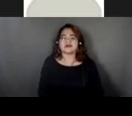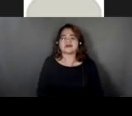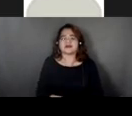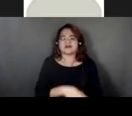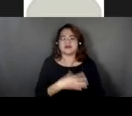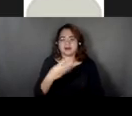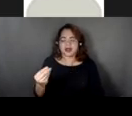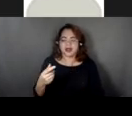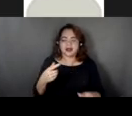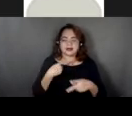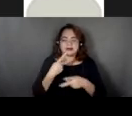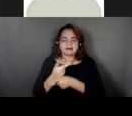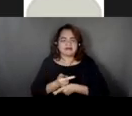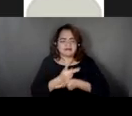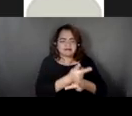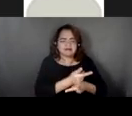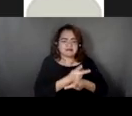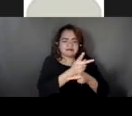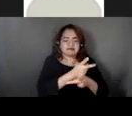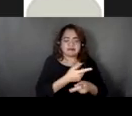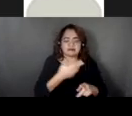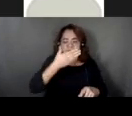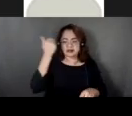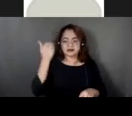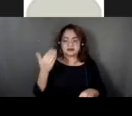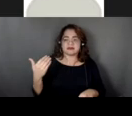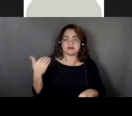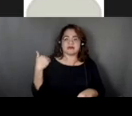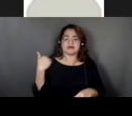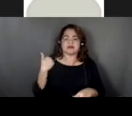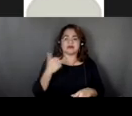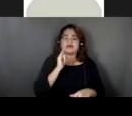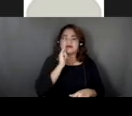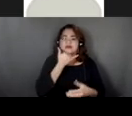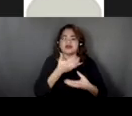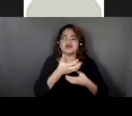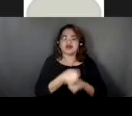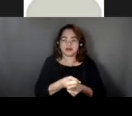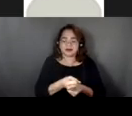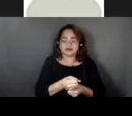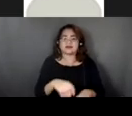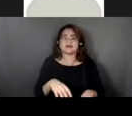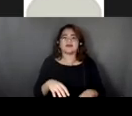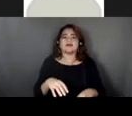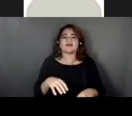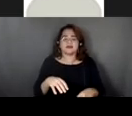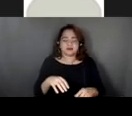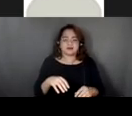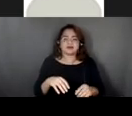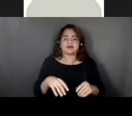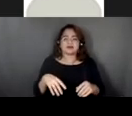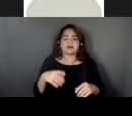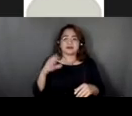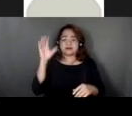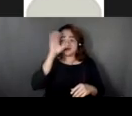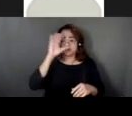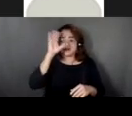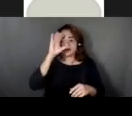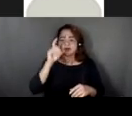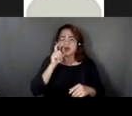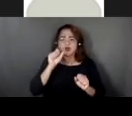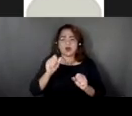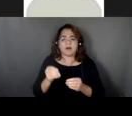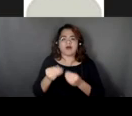the community has had. Finding knowledgeable providers remains a very significant barrier to